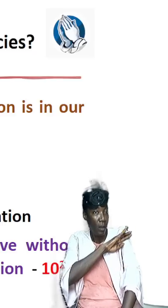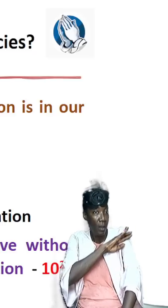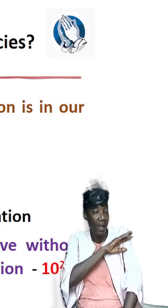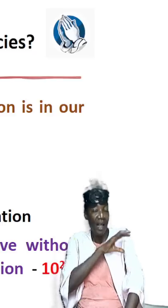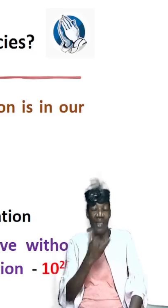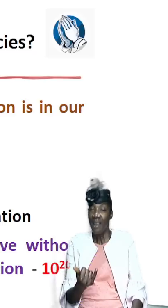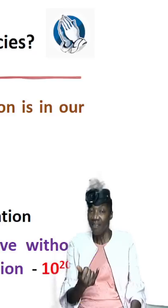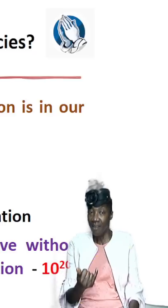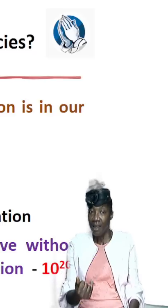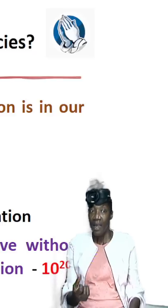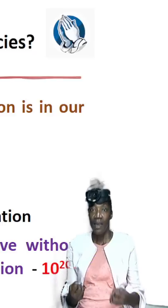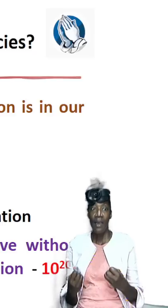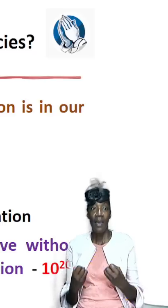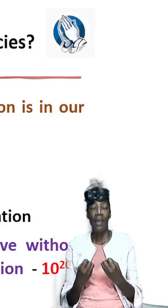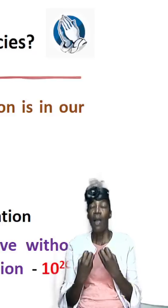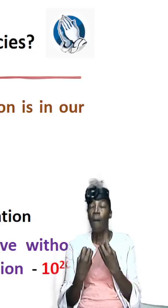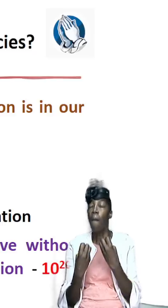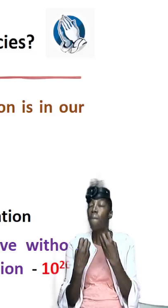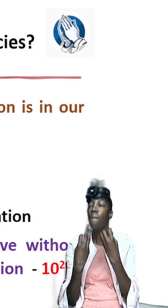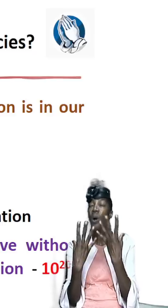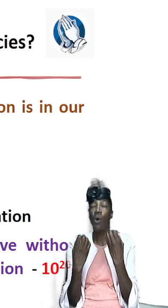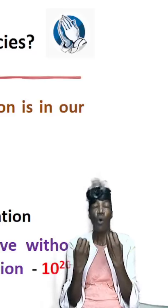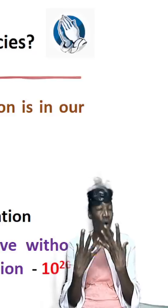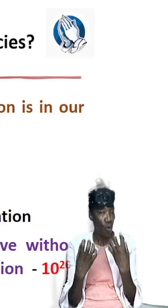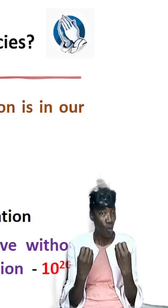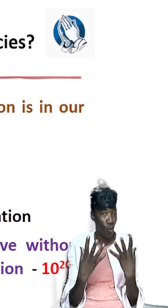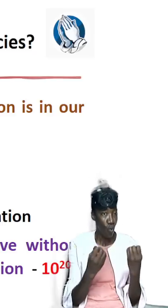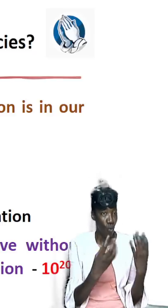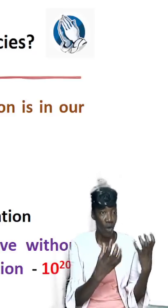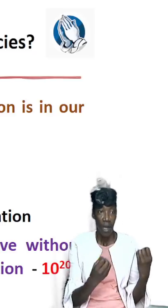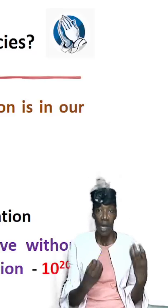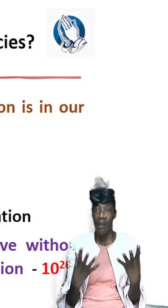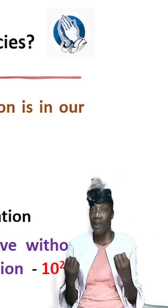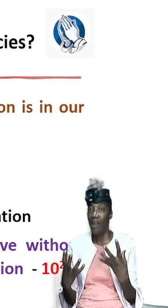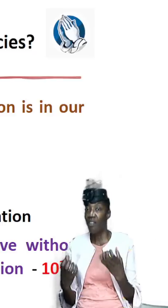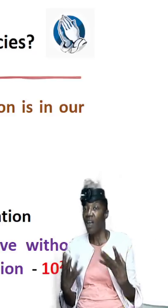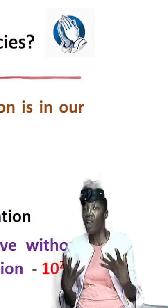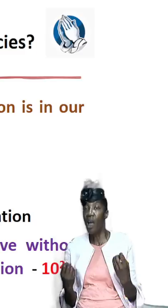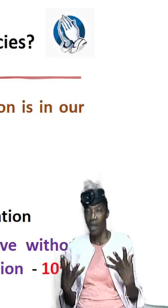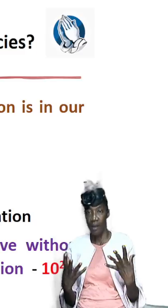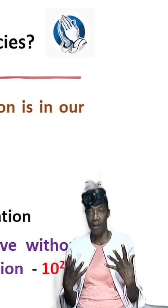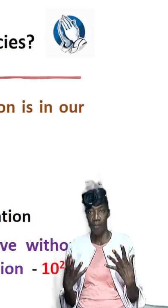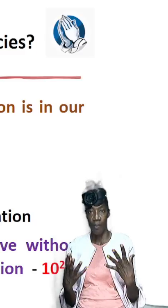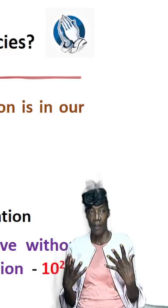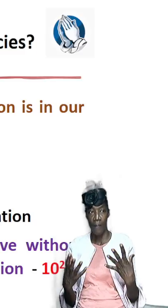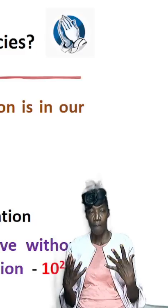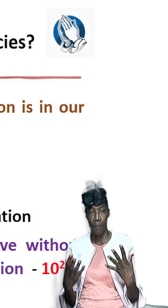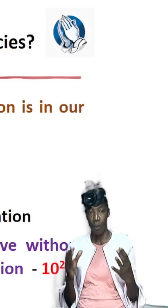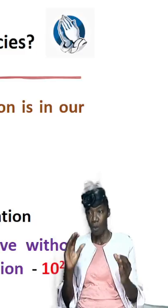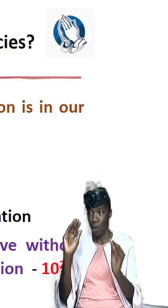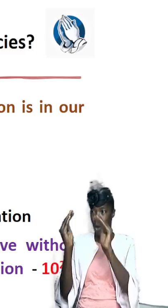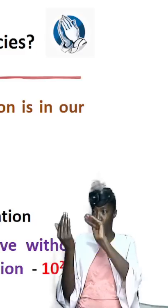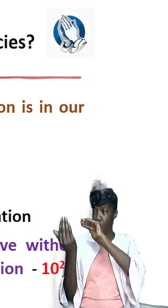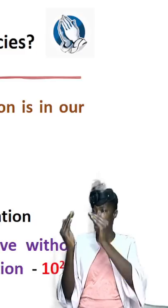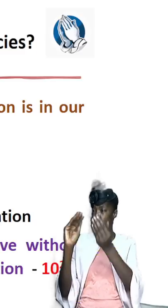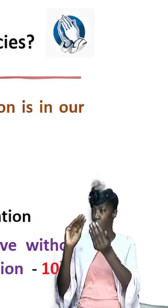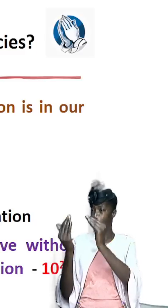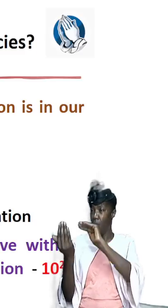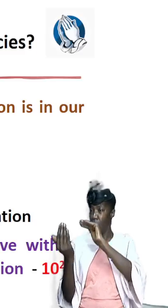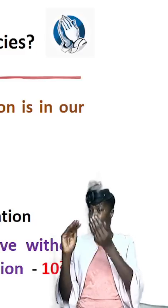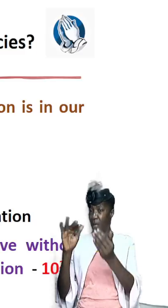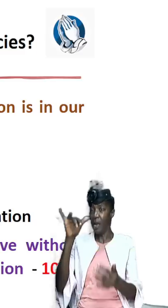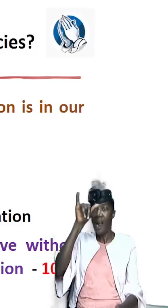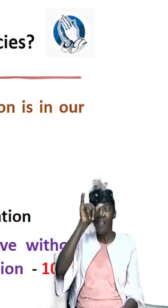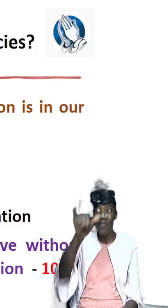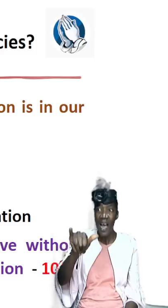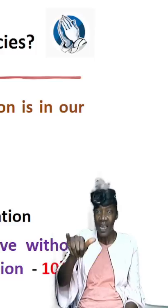the known universe. 10 to the 80th power. Compare that to 10 to the